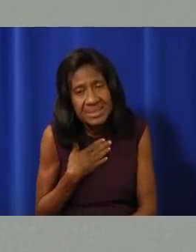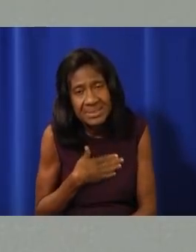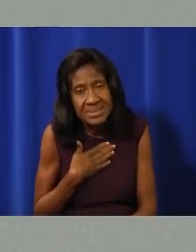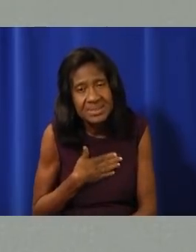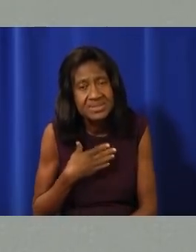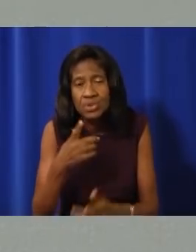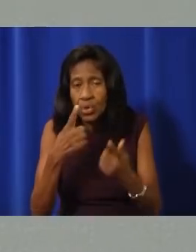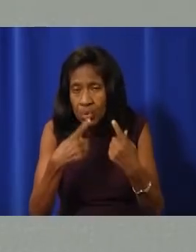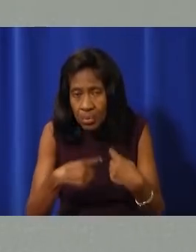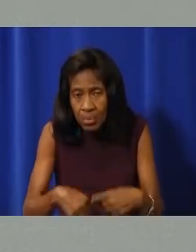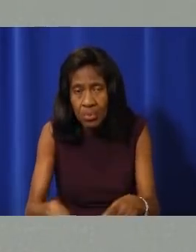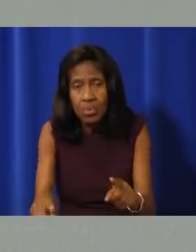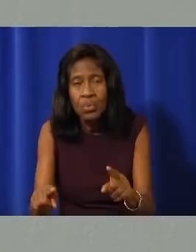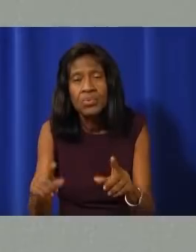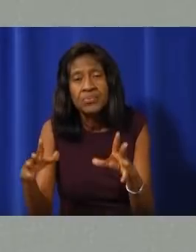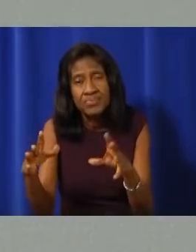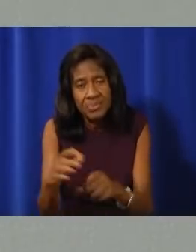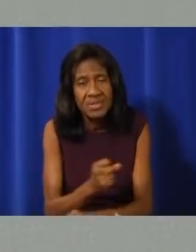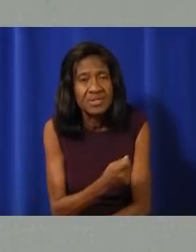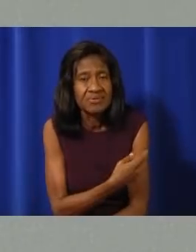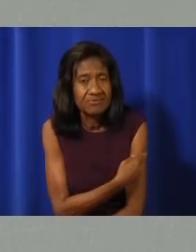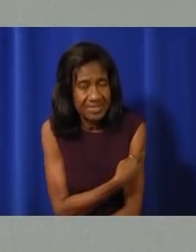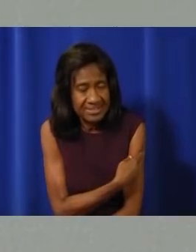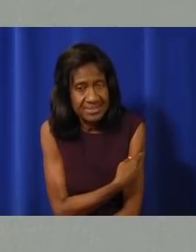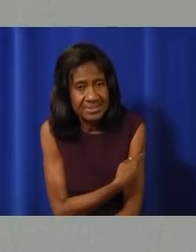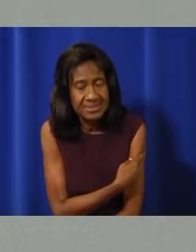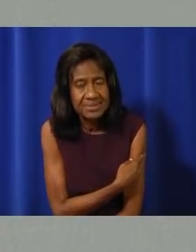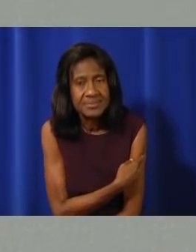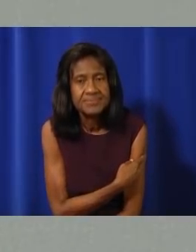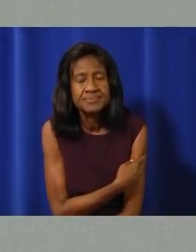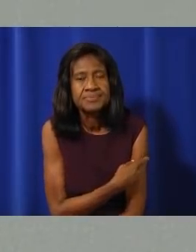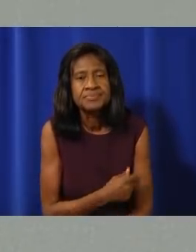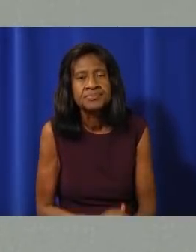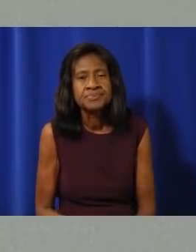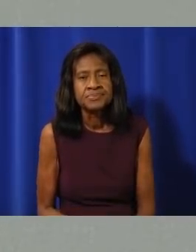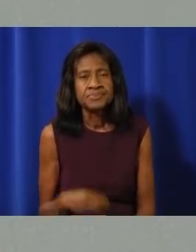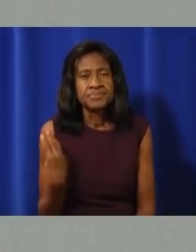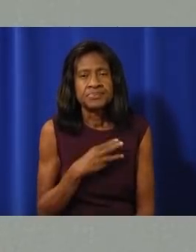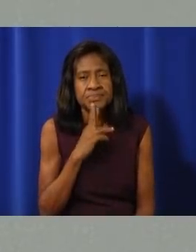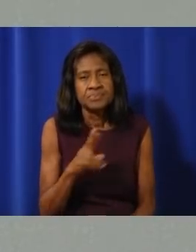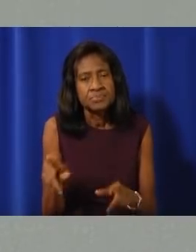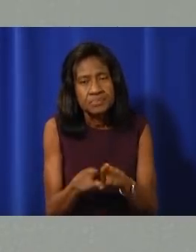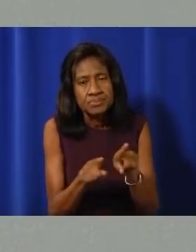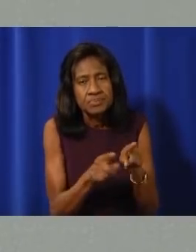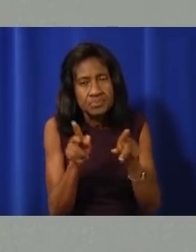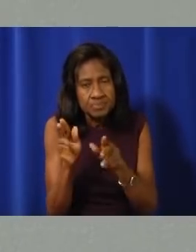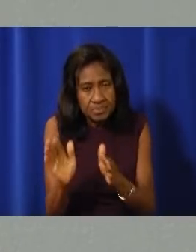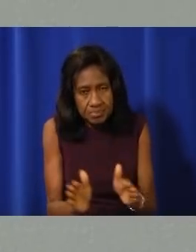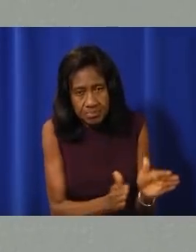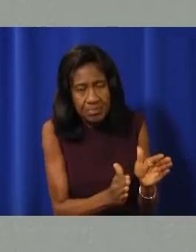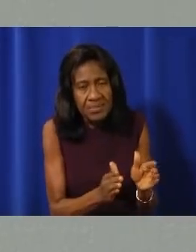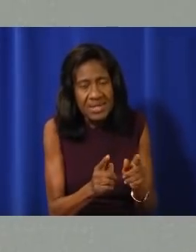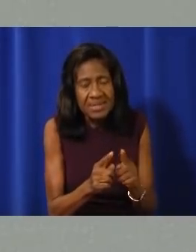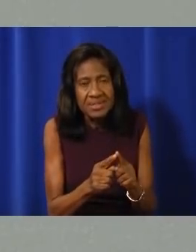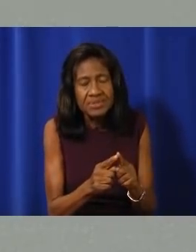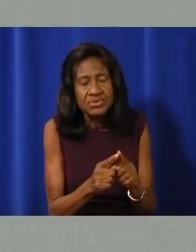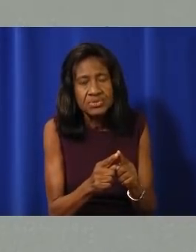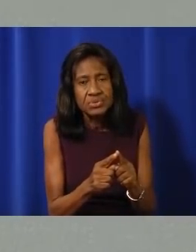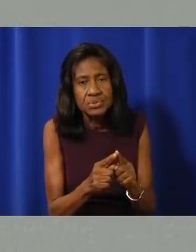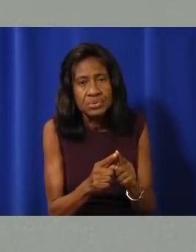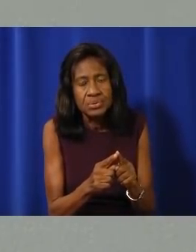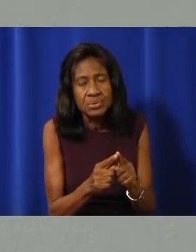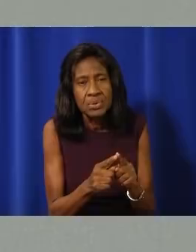vaccinated. We are also planning on putting in security measures to protect